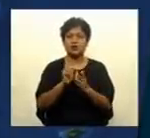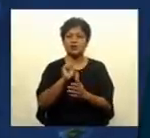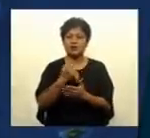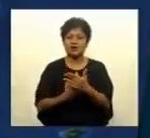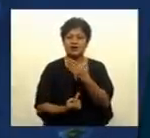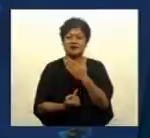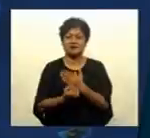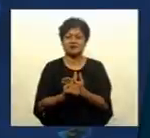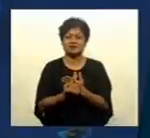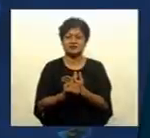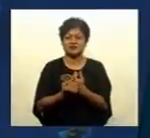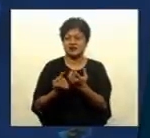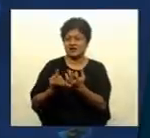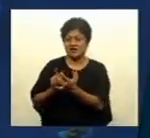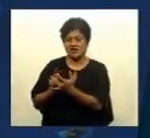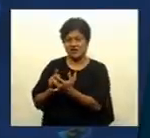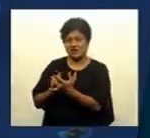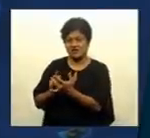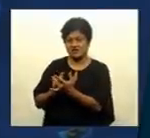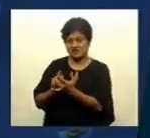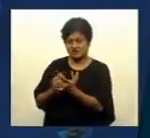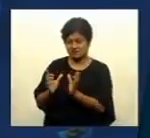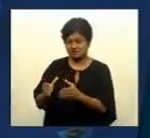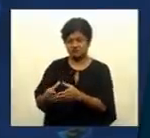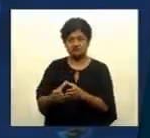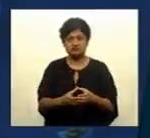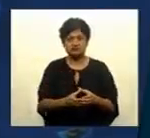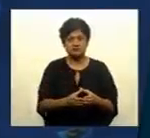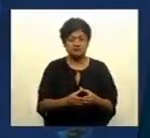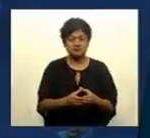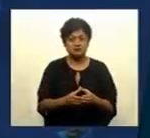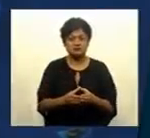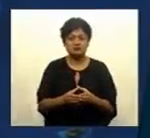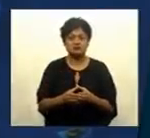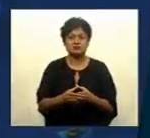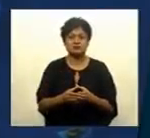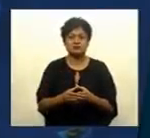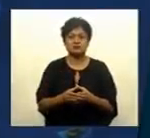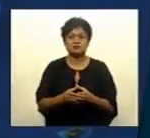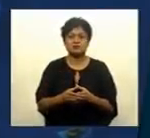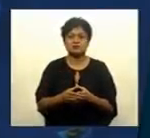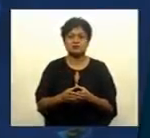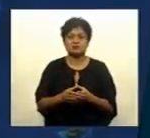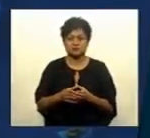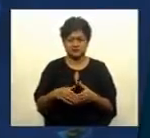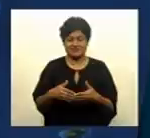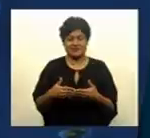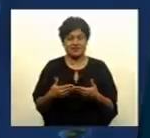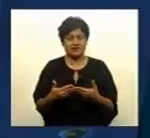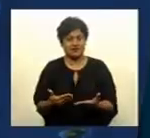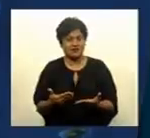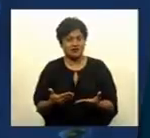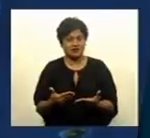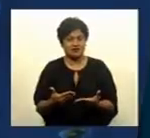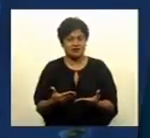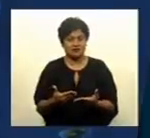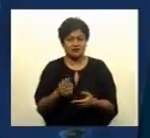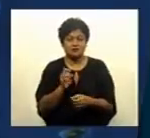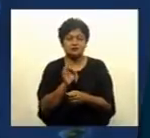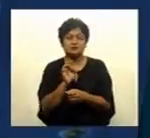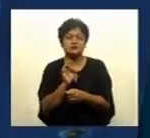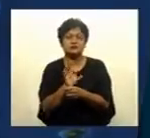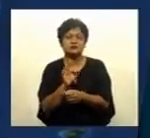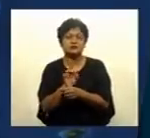what happens in other jurisdictions, and at the moment, we advise